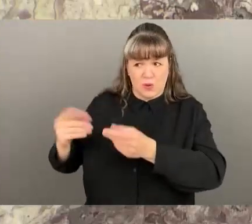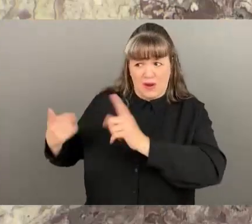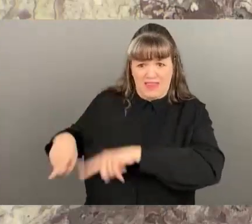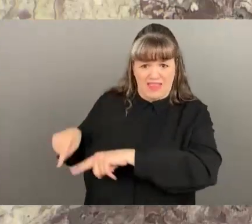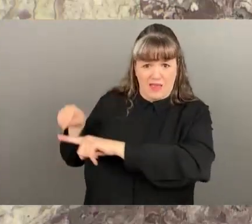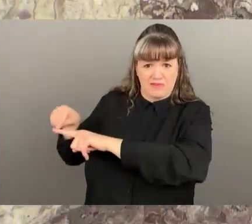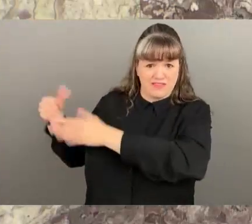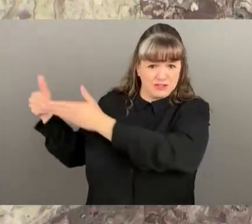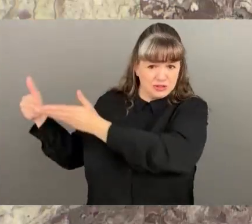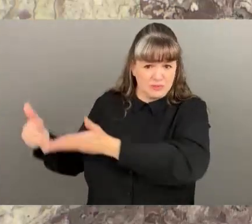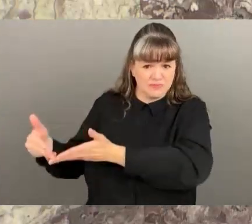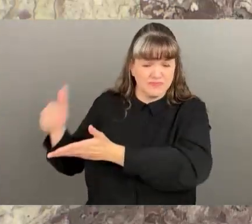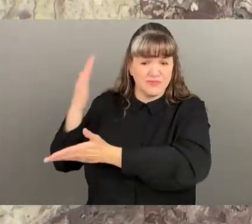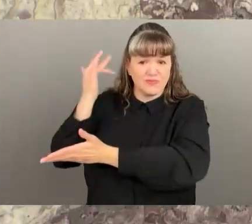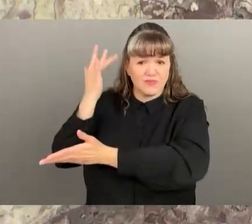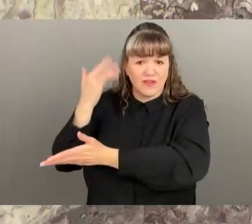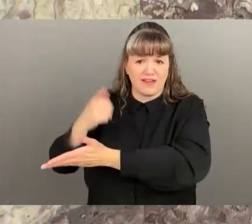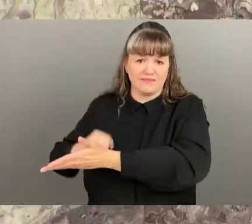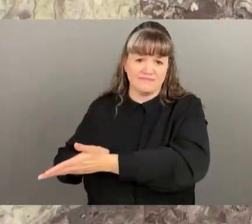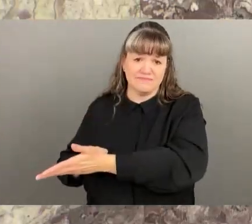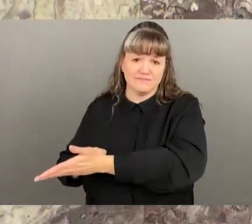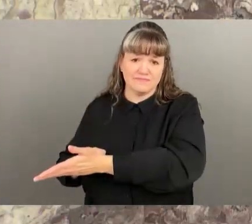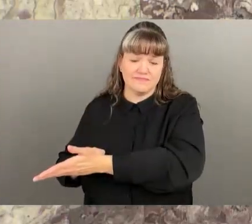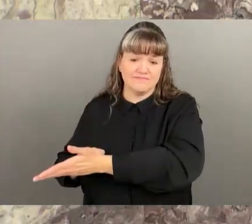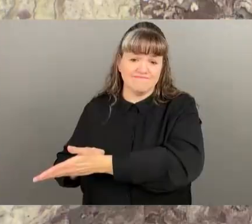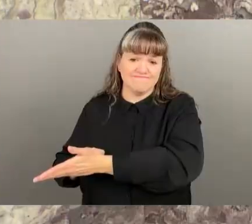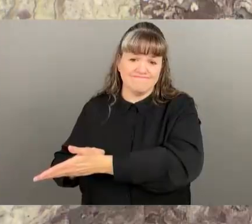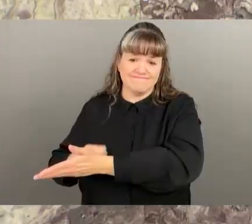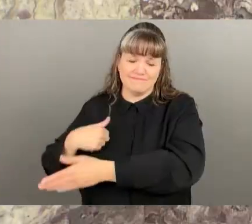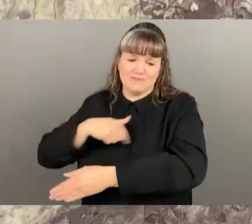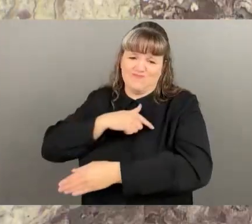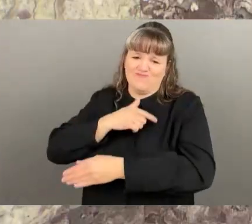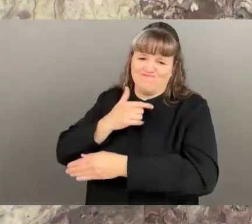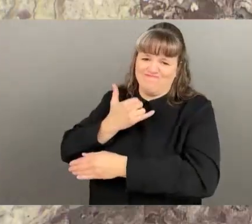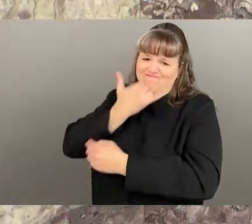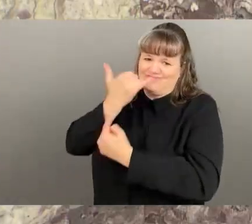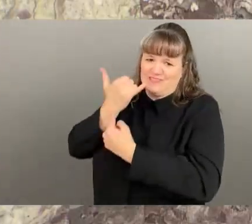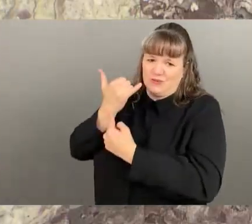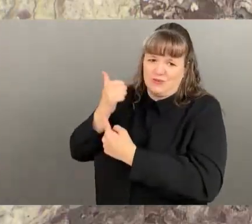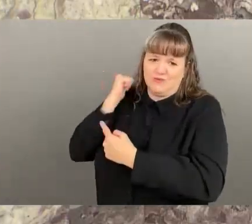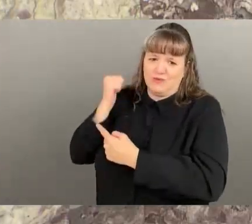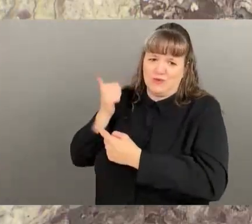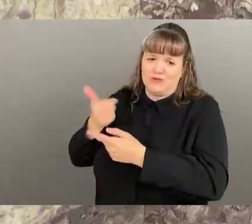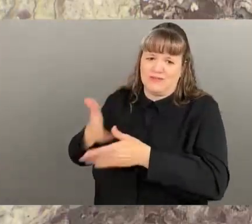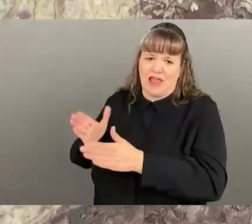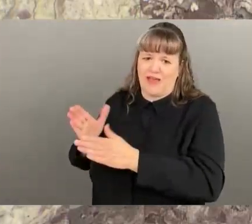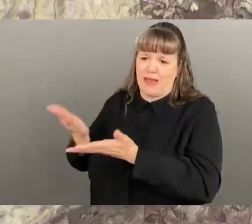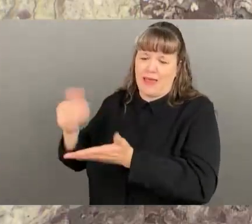injustice when we see it, and refusing to let history repeat itself. Thank you, Honourable Speaker.